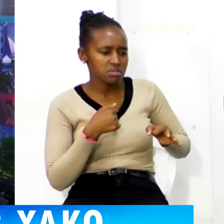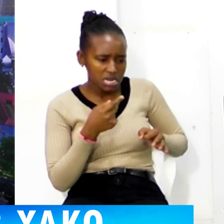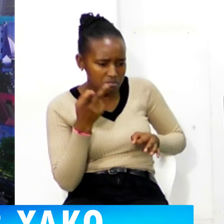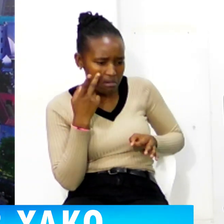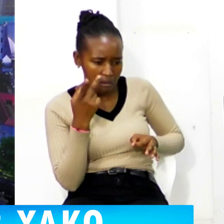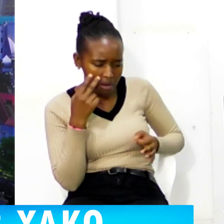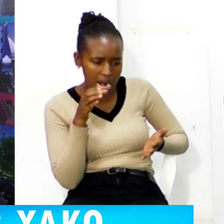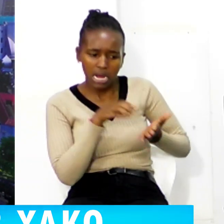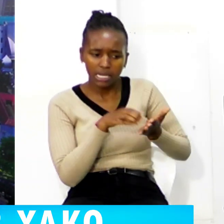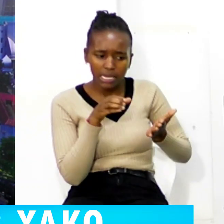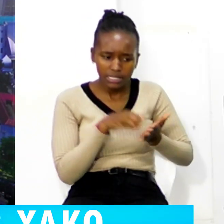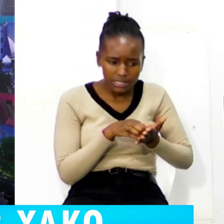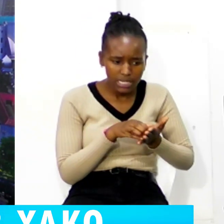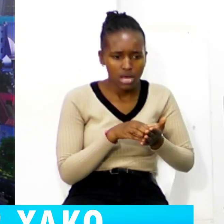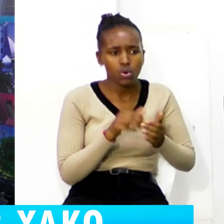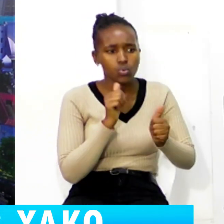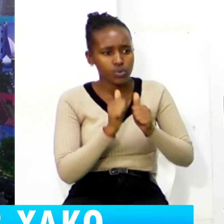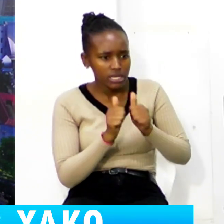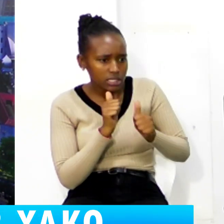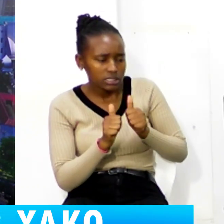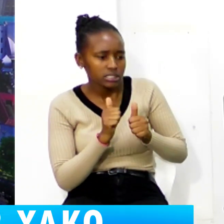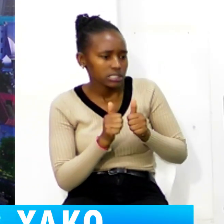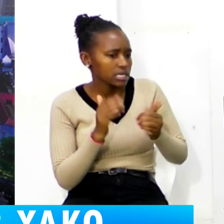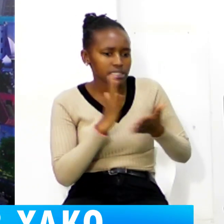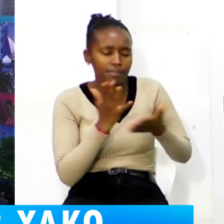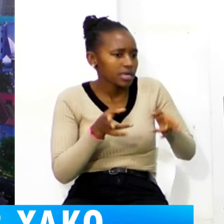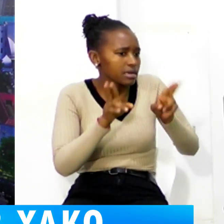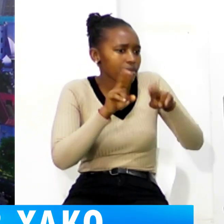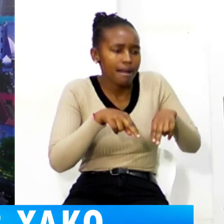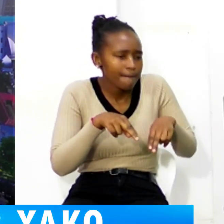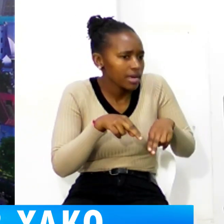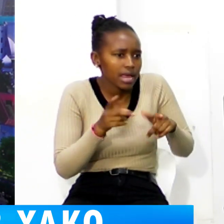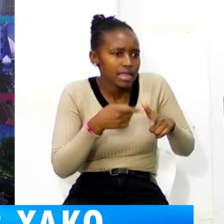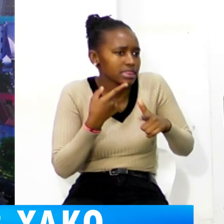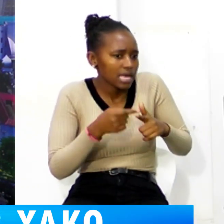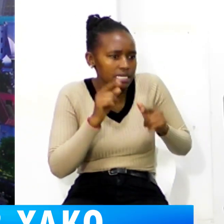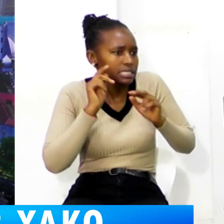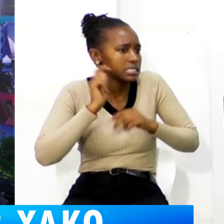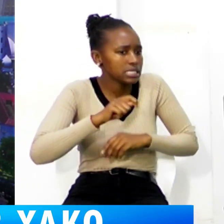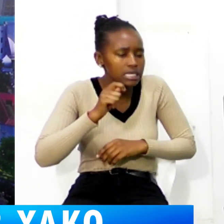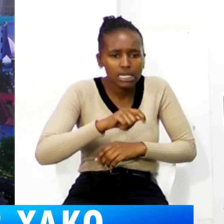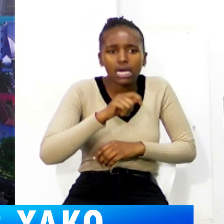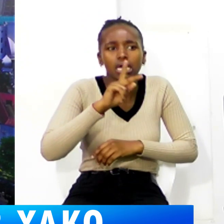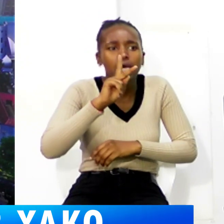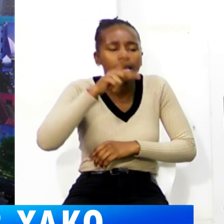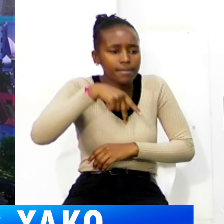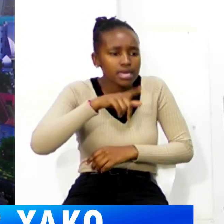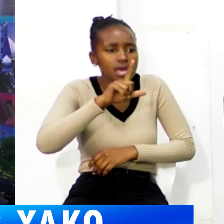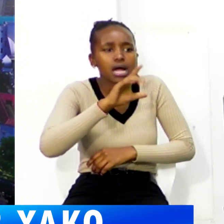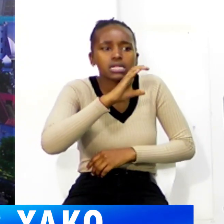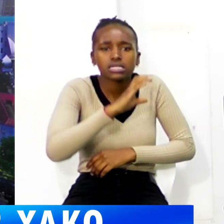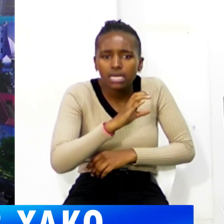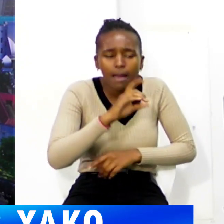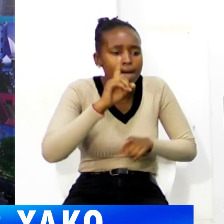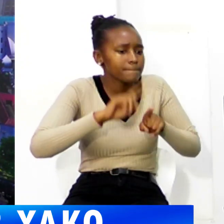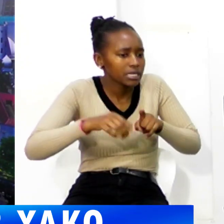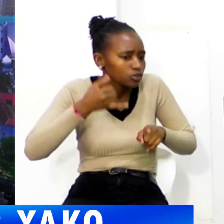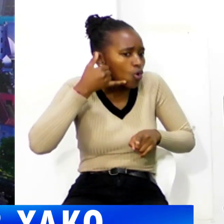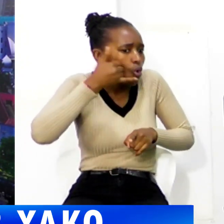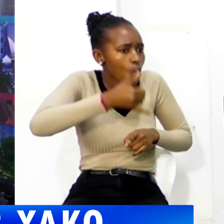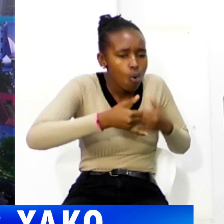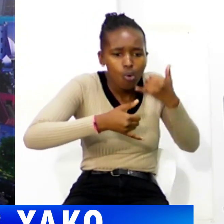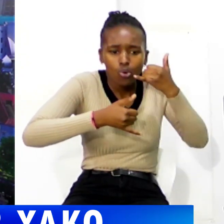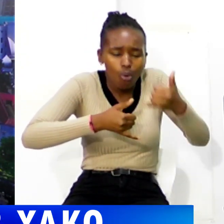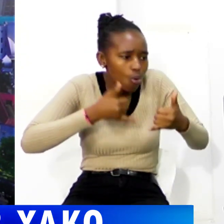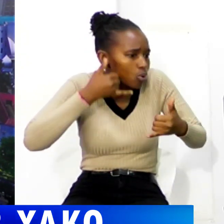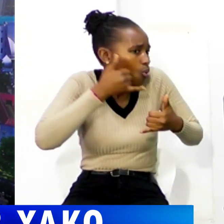observe that need KPLC's attention and we don't know any account number, such as